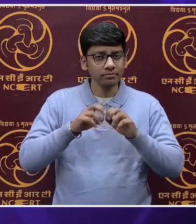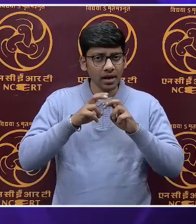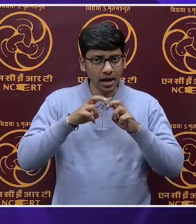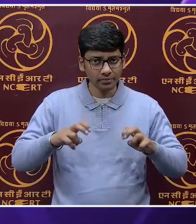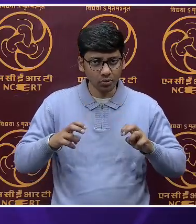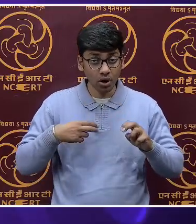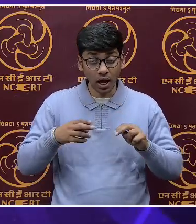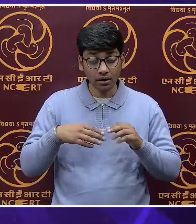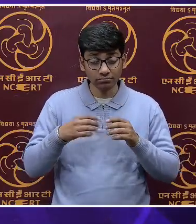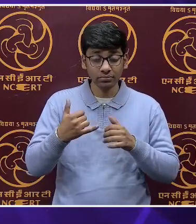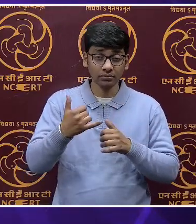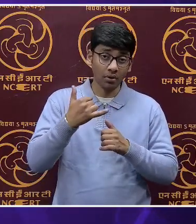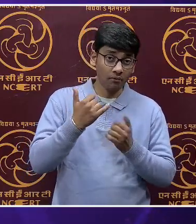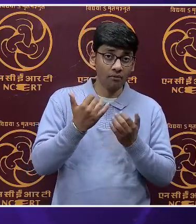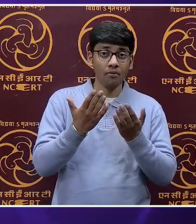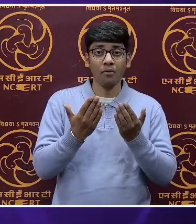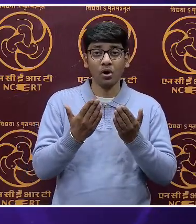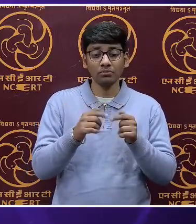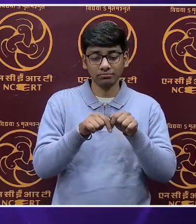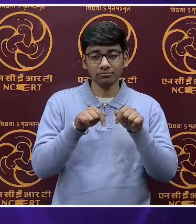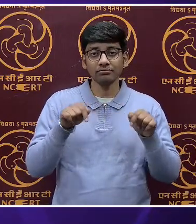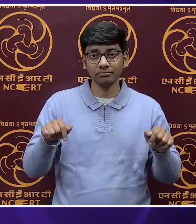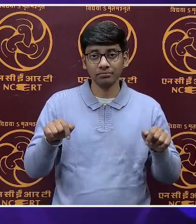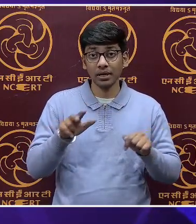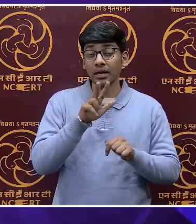us. Our phone number is